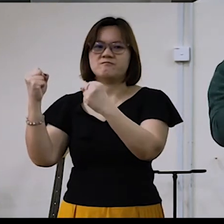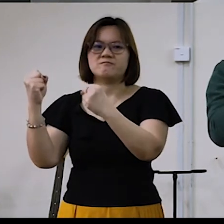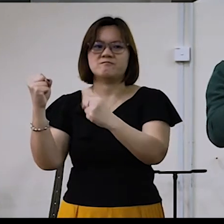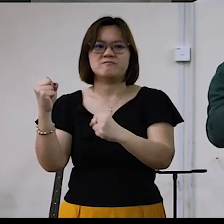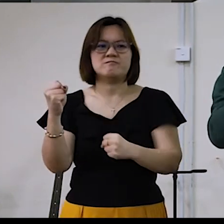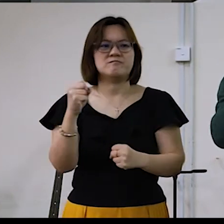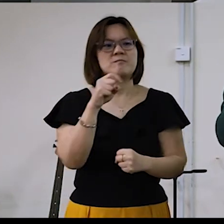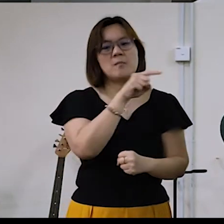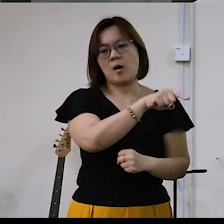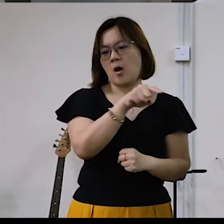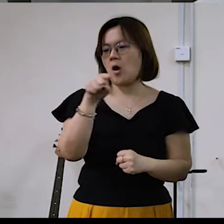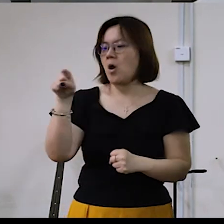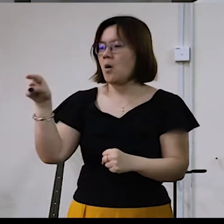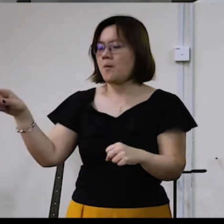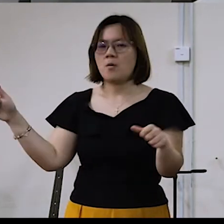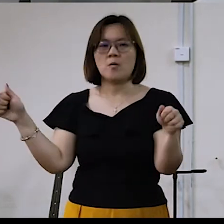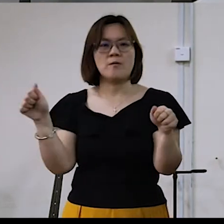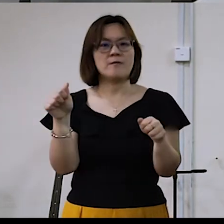hallelujah?